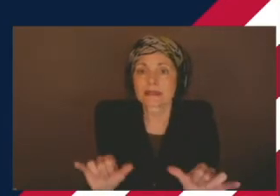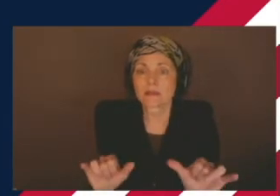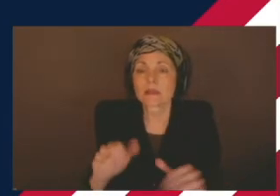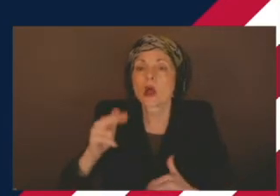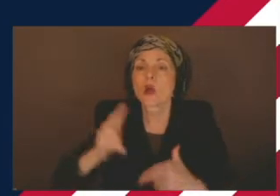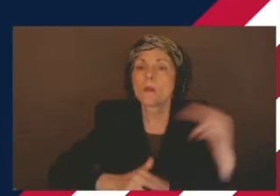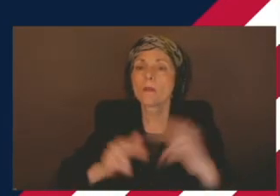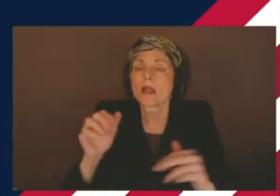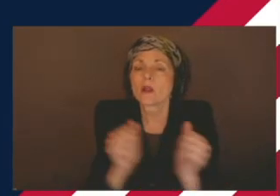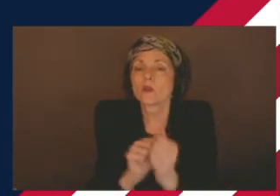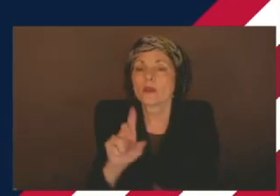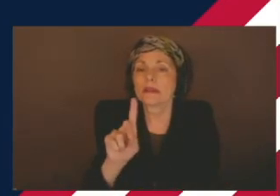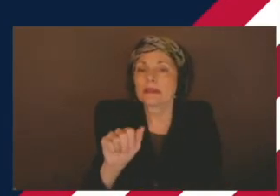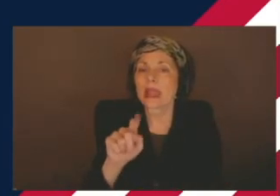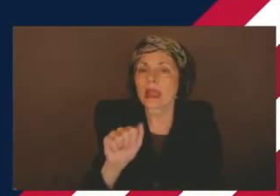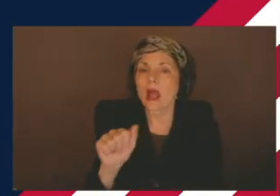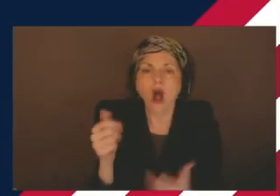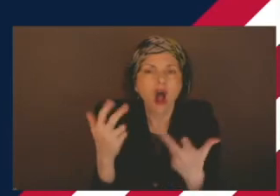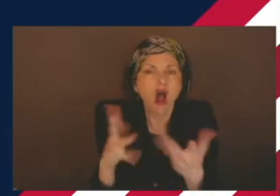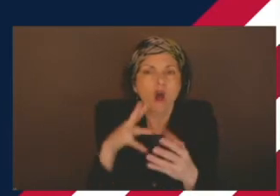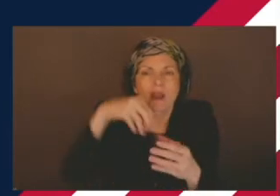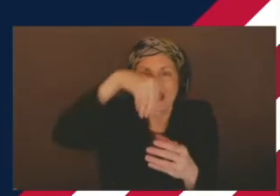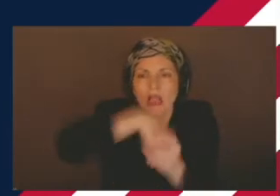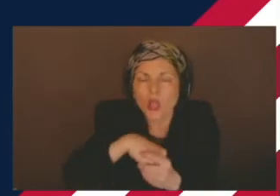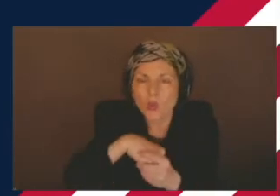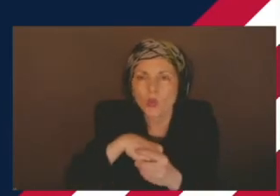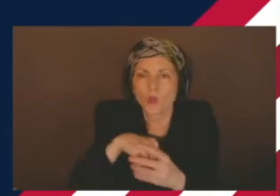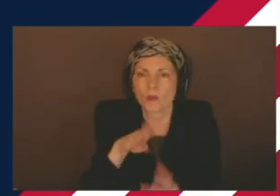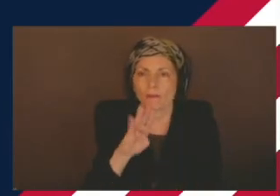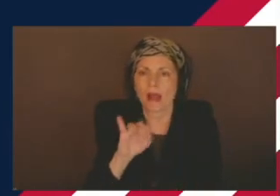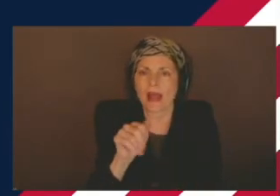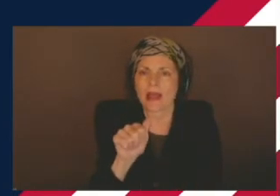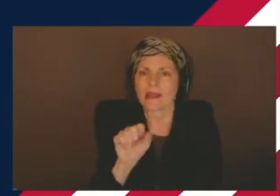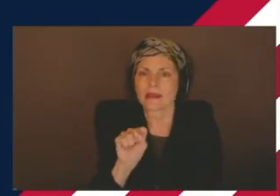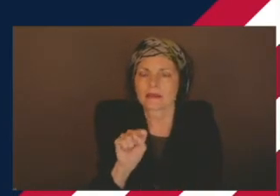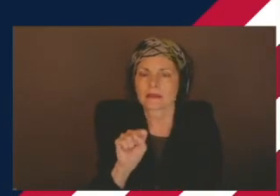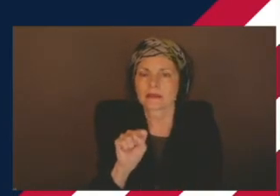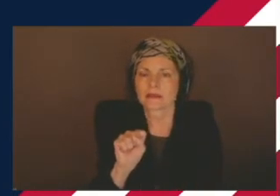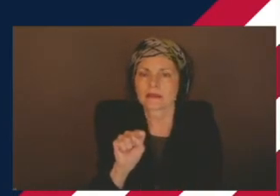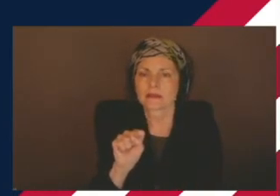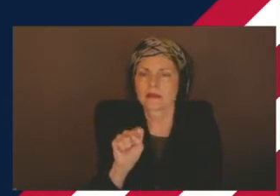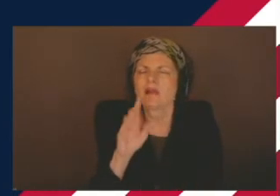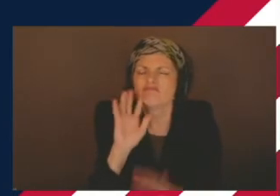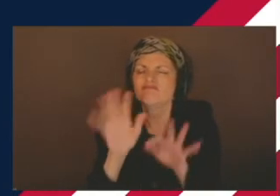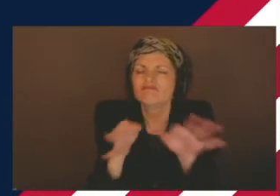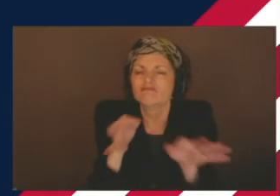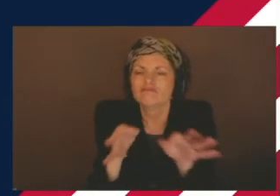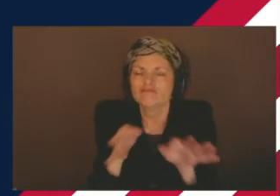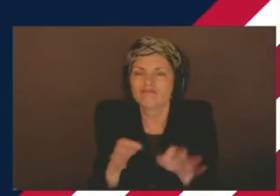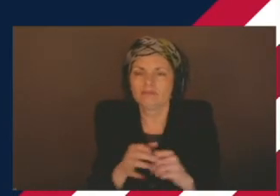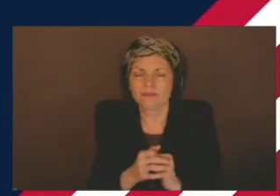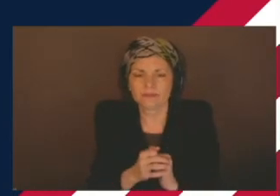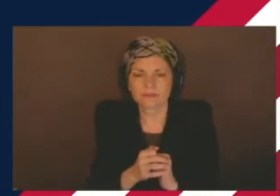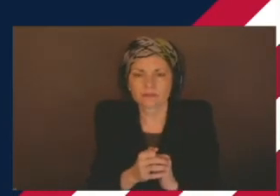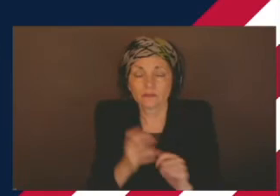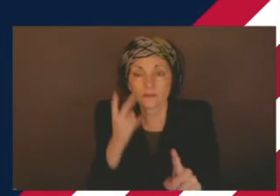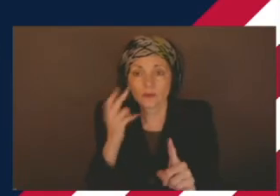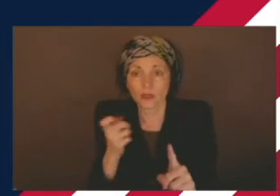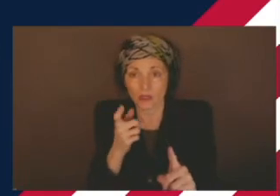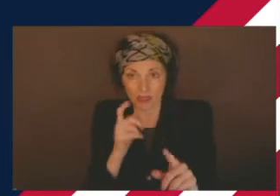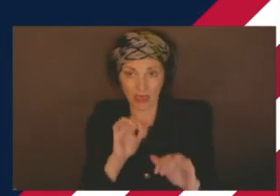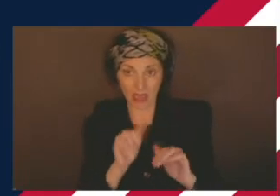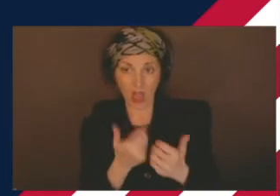has bias baked into that data. So for example, if you look at lending underwriting